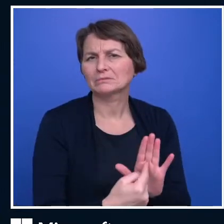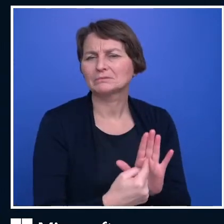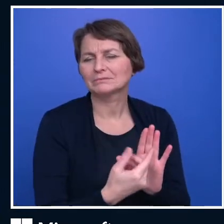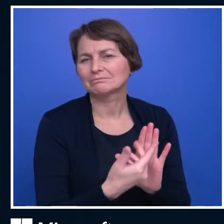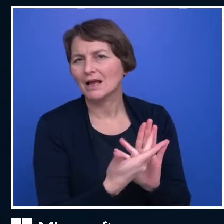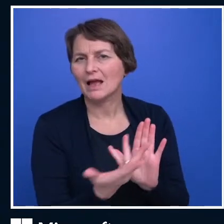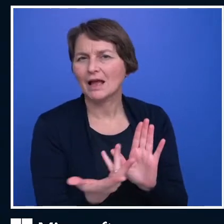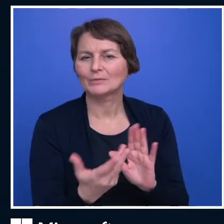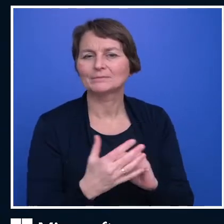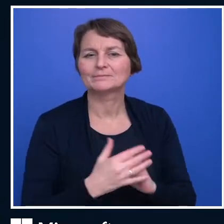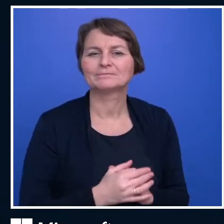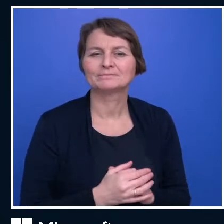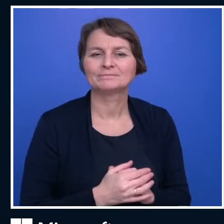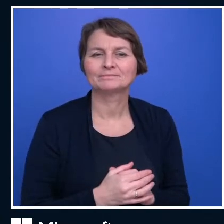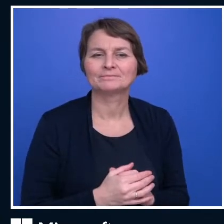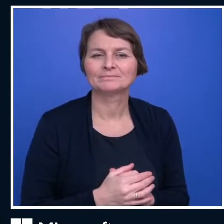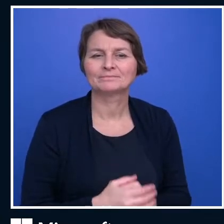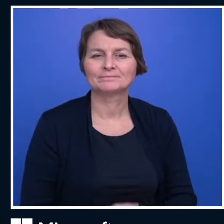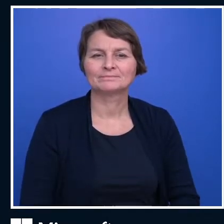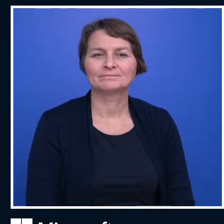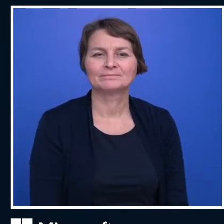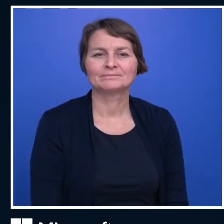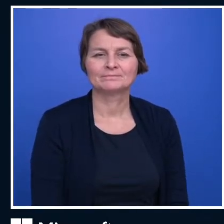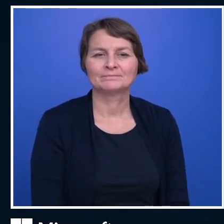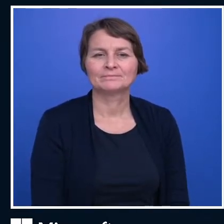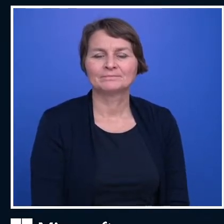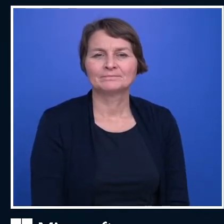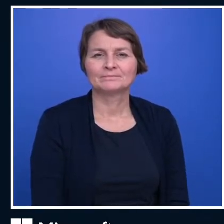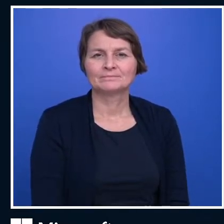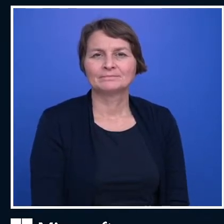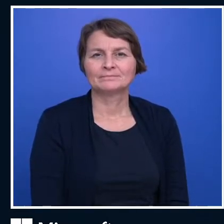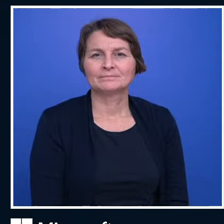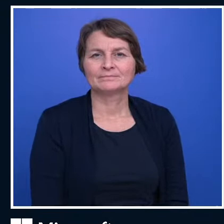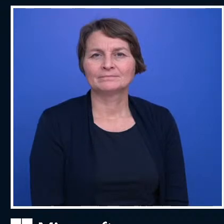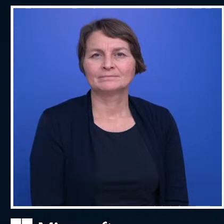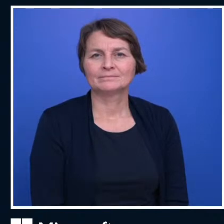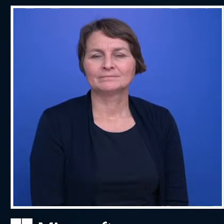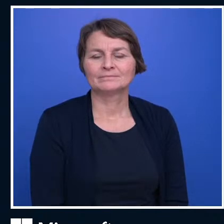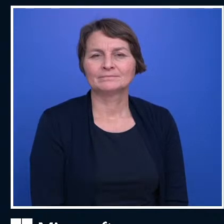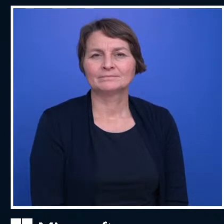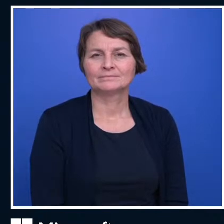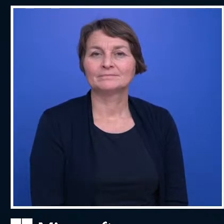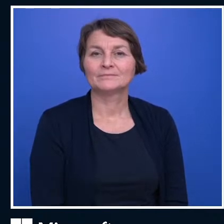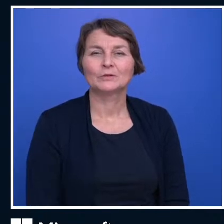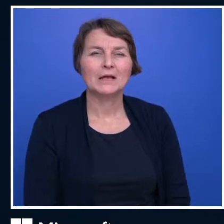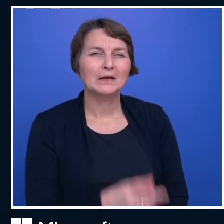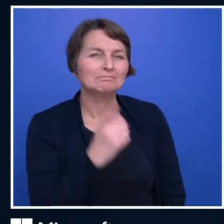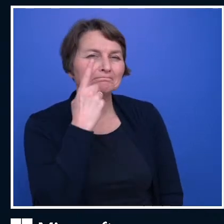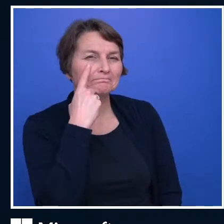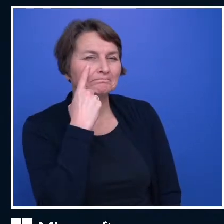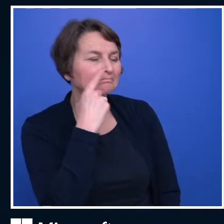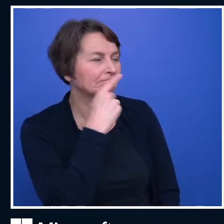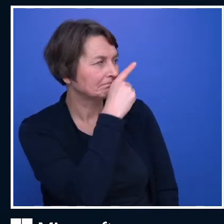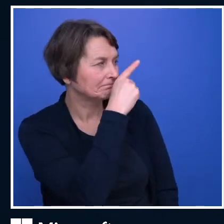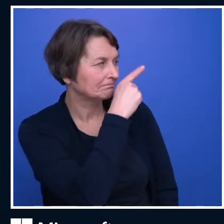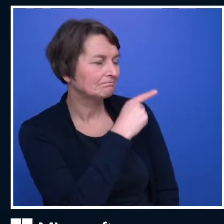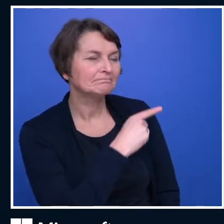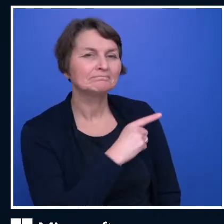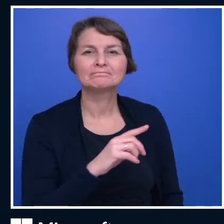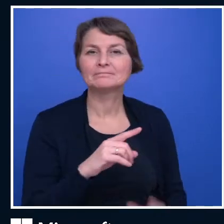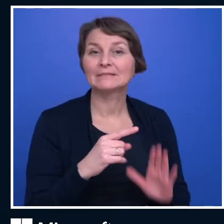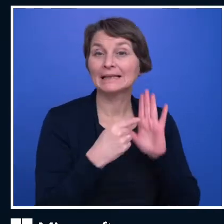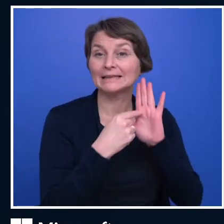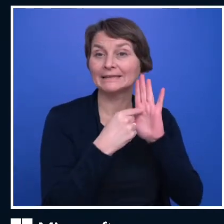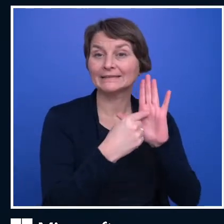these demos itself. So today we'll be taking a look at one of these demos. And just before